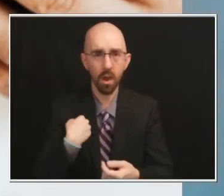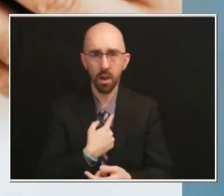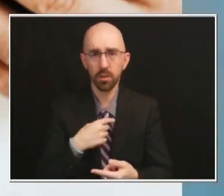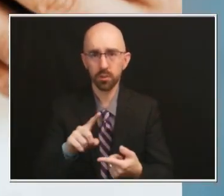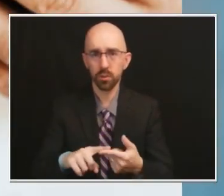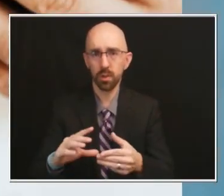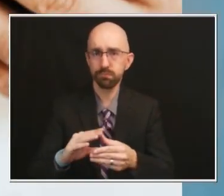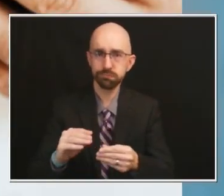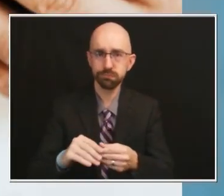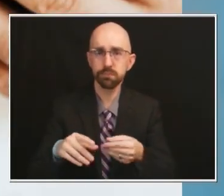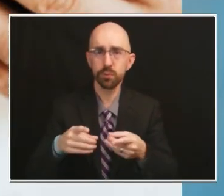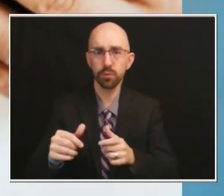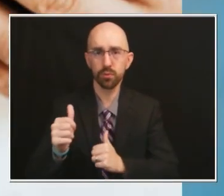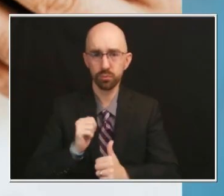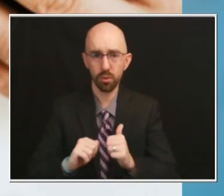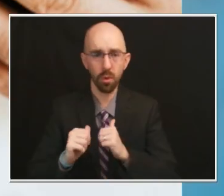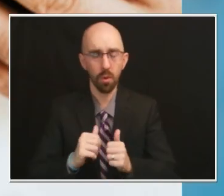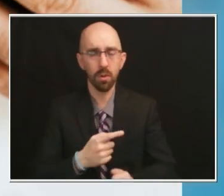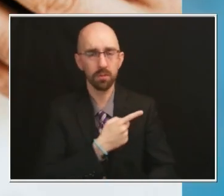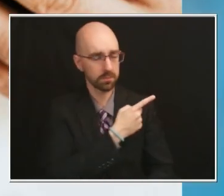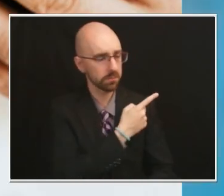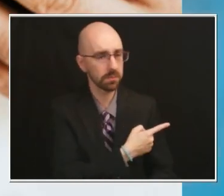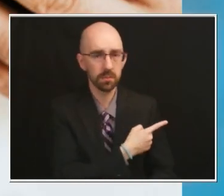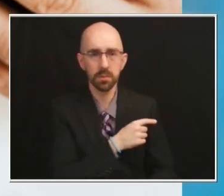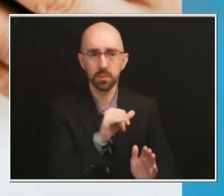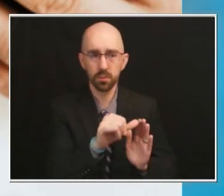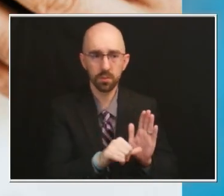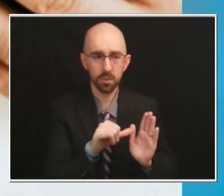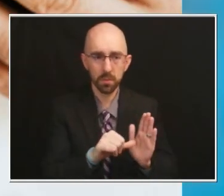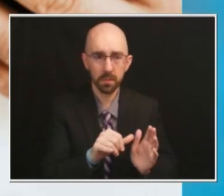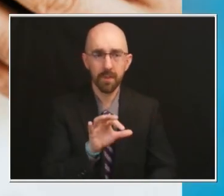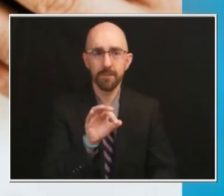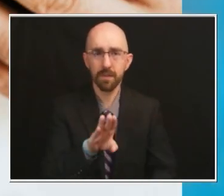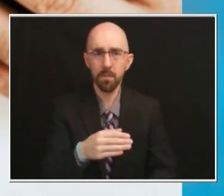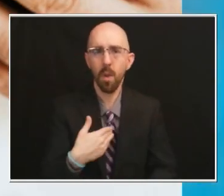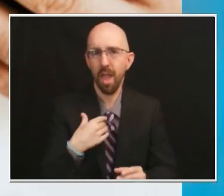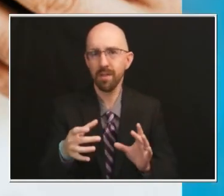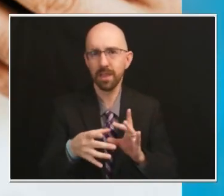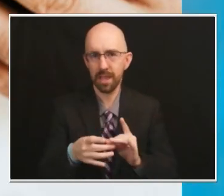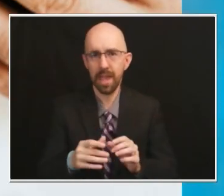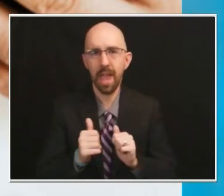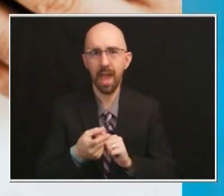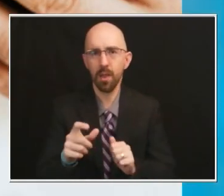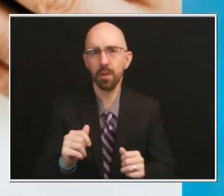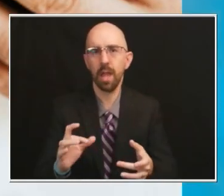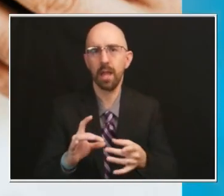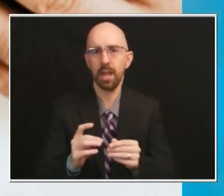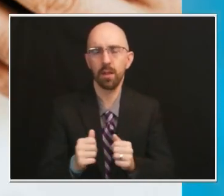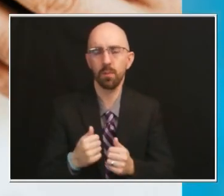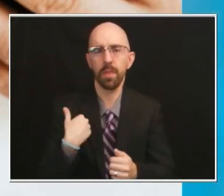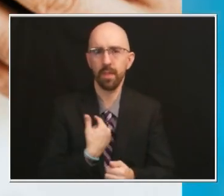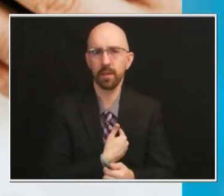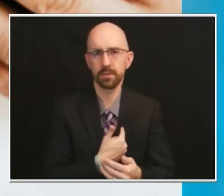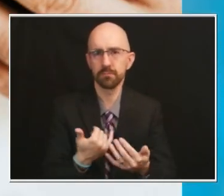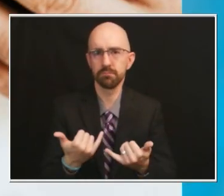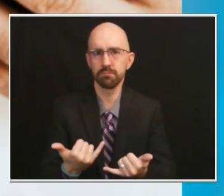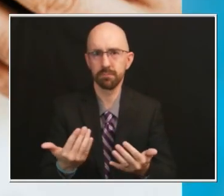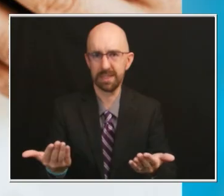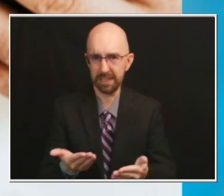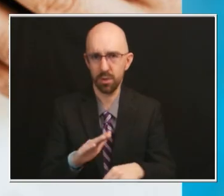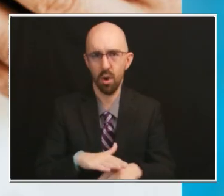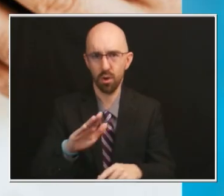the show, please send it to us on YouTube or Facebook. We have the links on how you can connect with us in real time right here on your